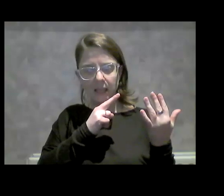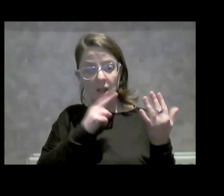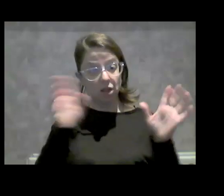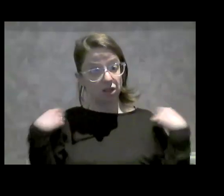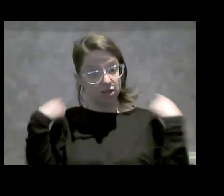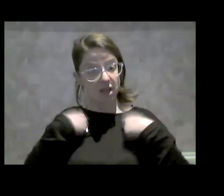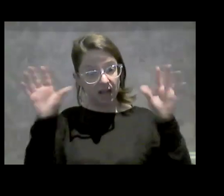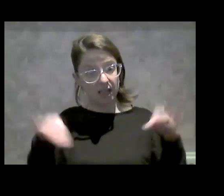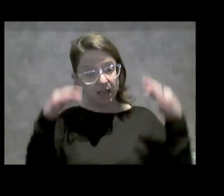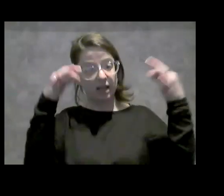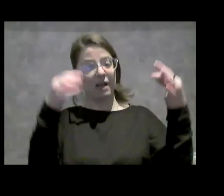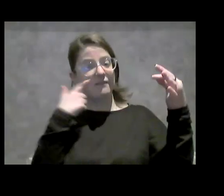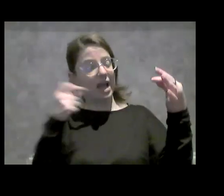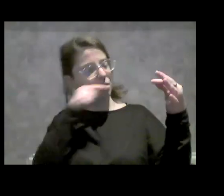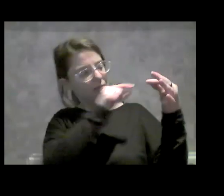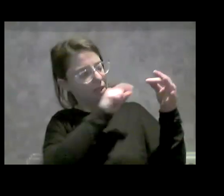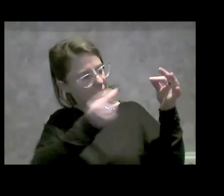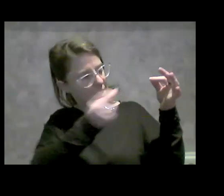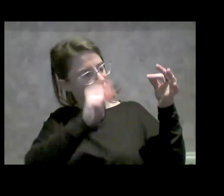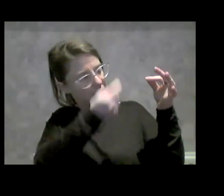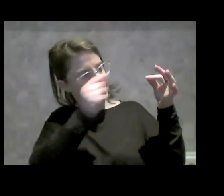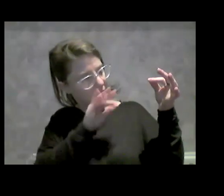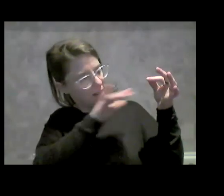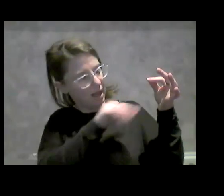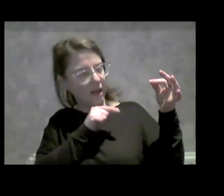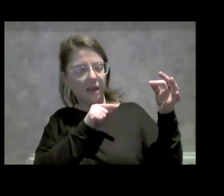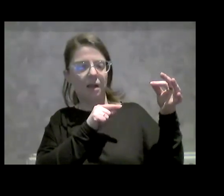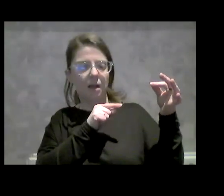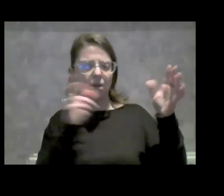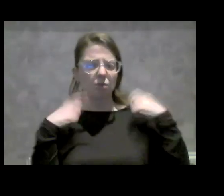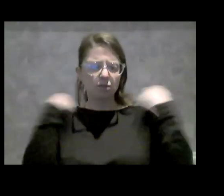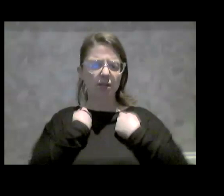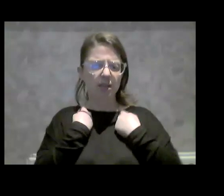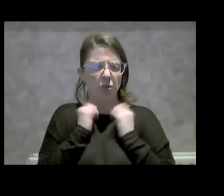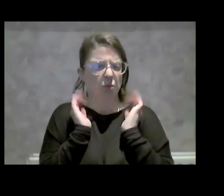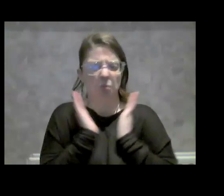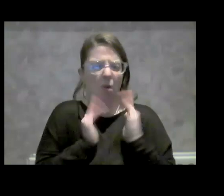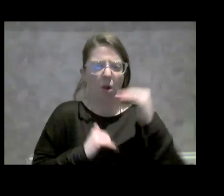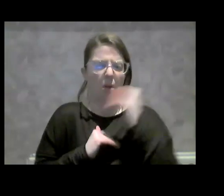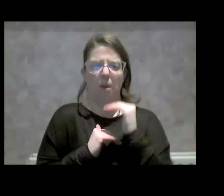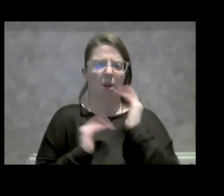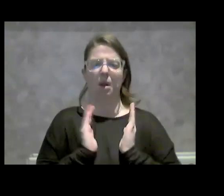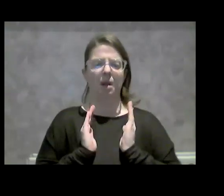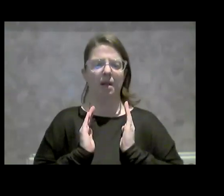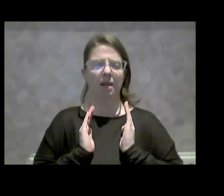inside of a donkey jacket in case I lost it. But the jacket was too small now, and the pockets were filled